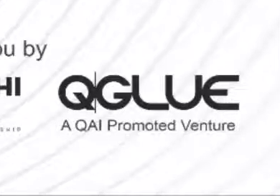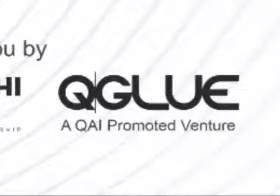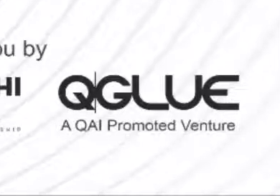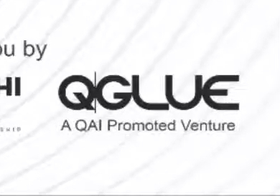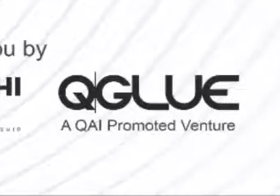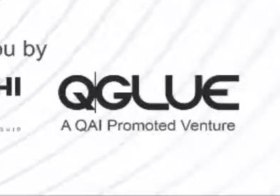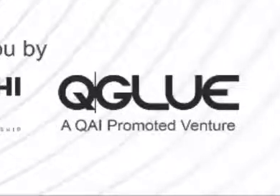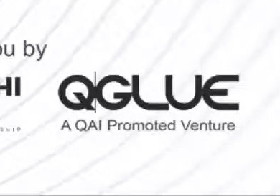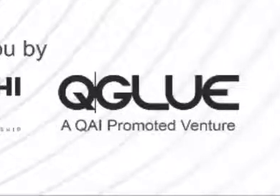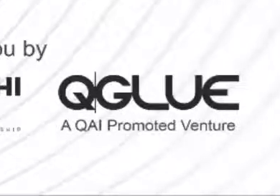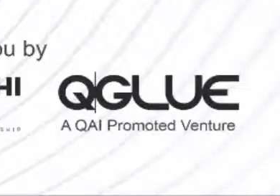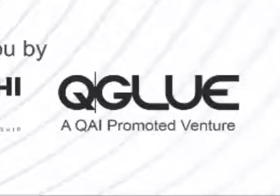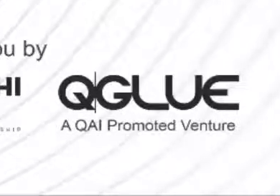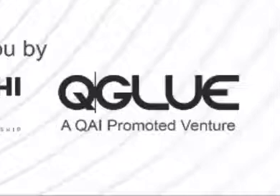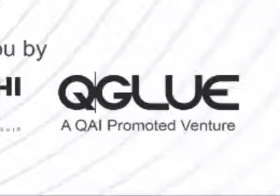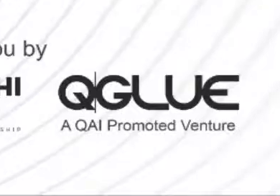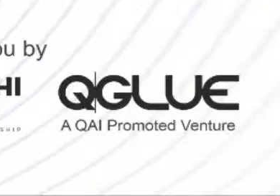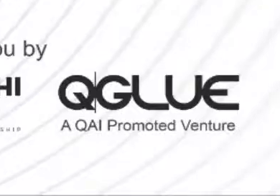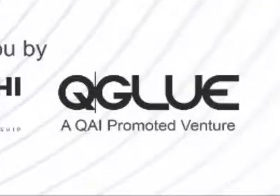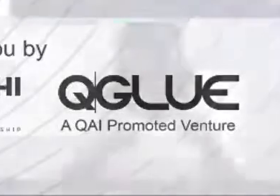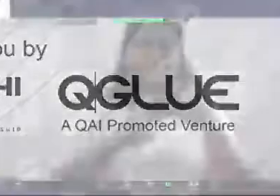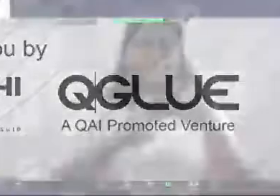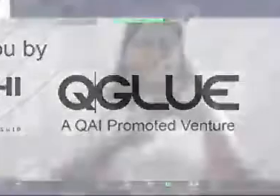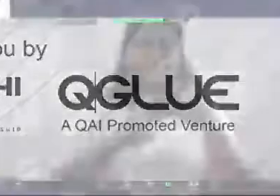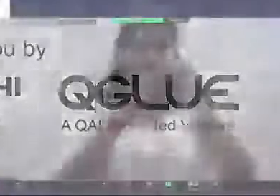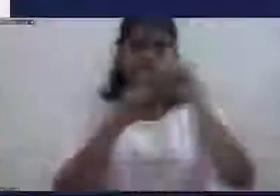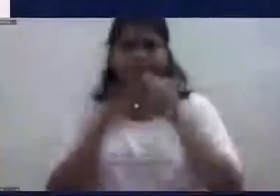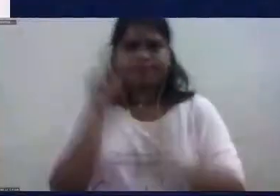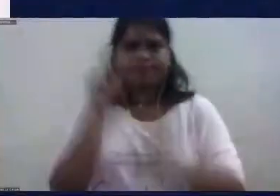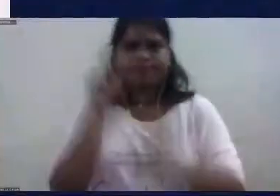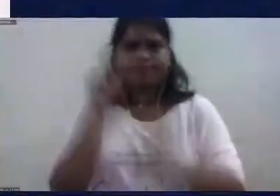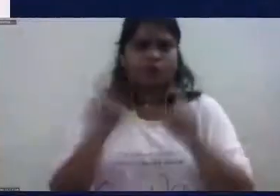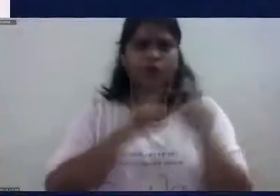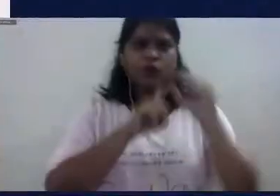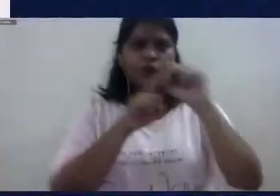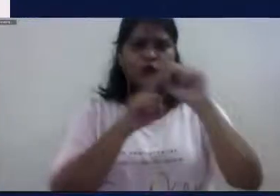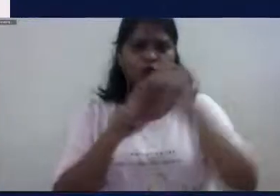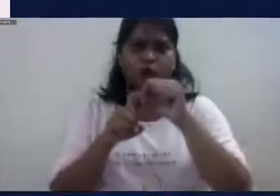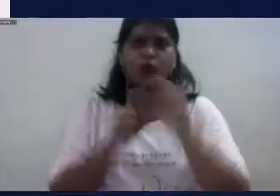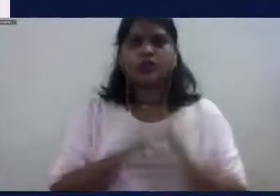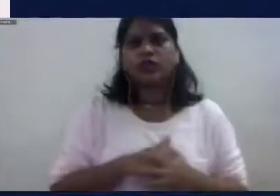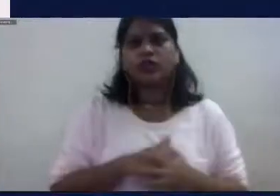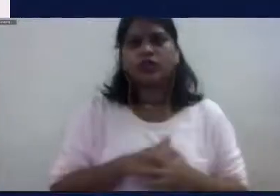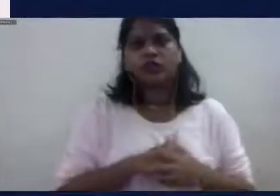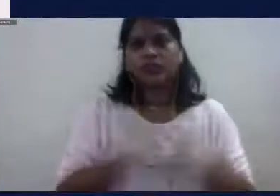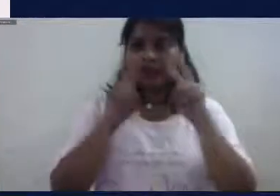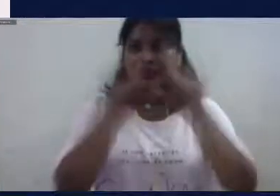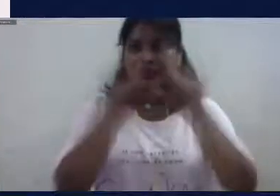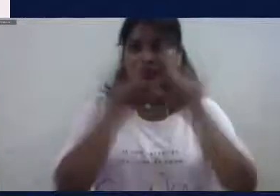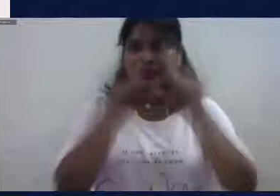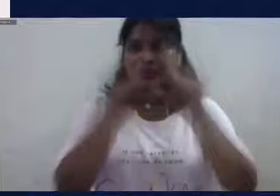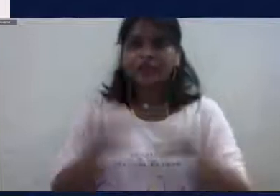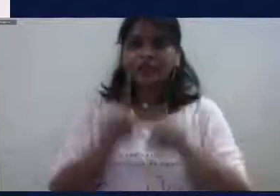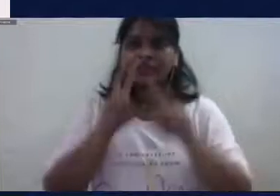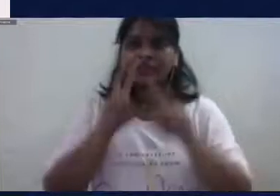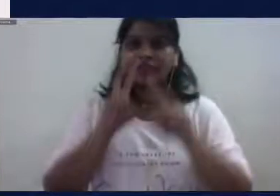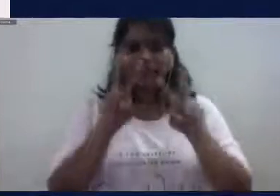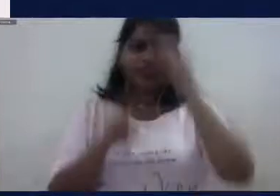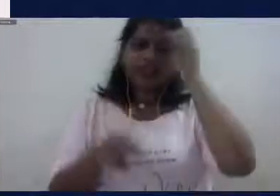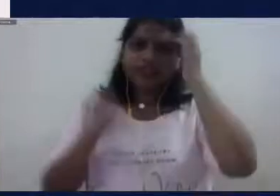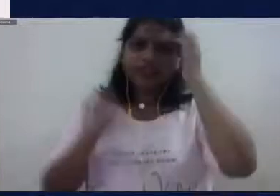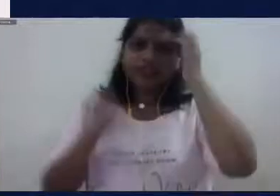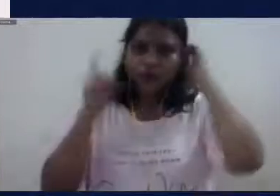So, yeah, so let me ask humankind's most asked questions these days, which is, can you see my screen? And can you